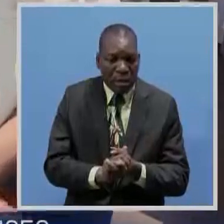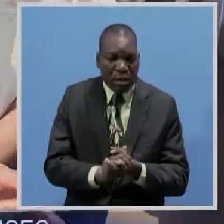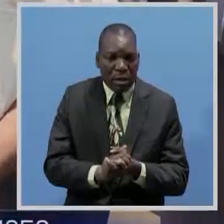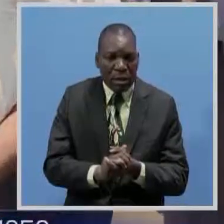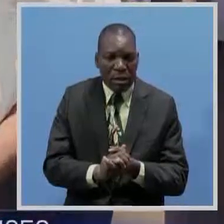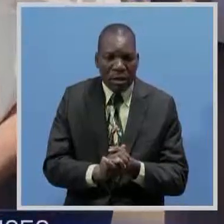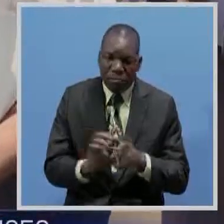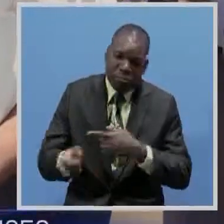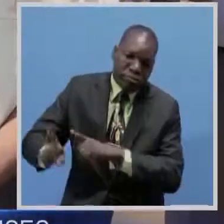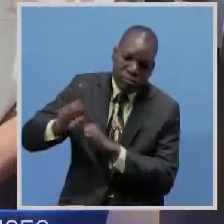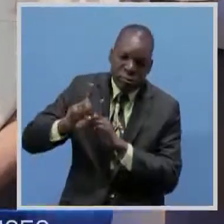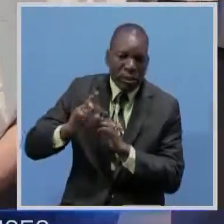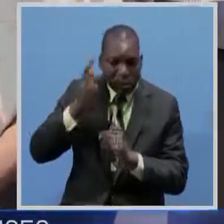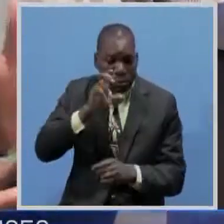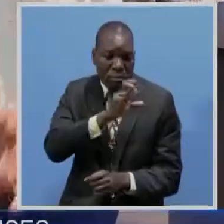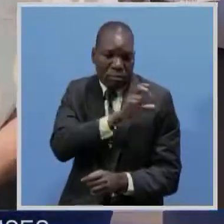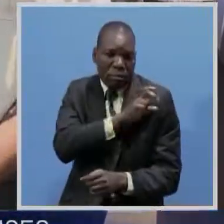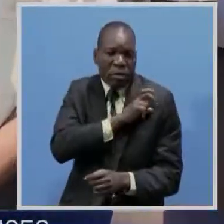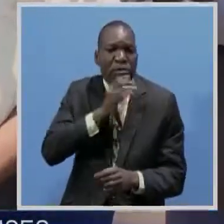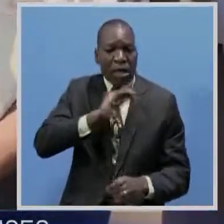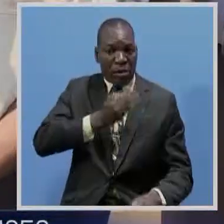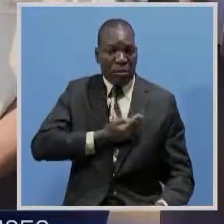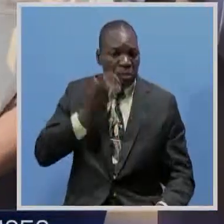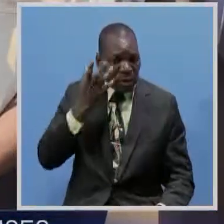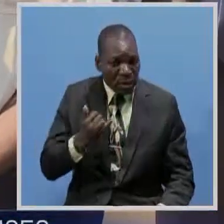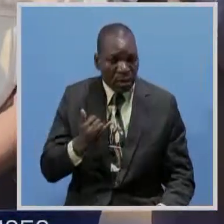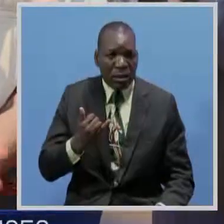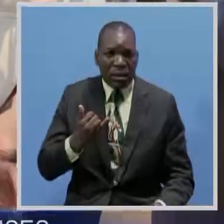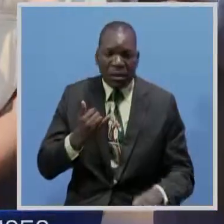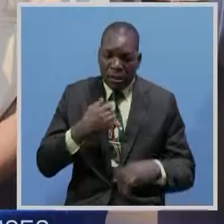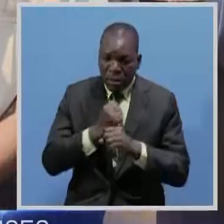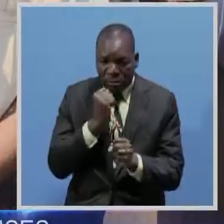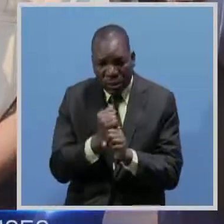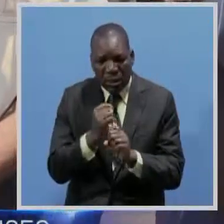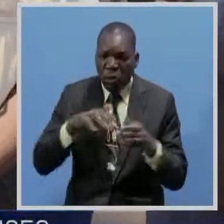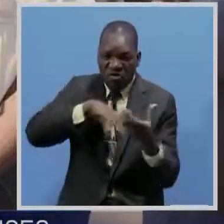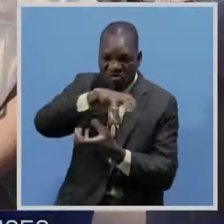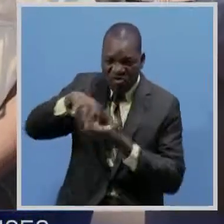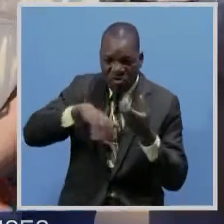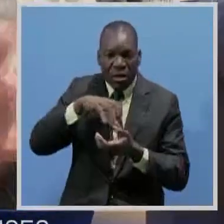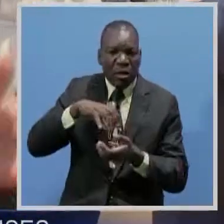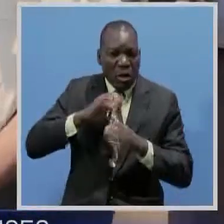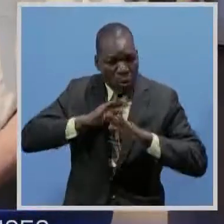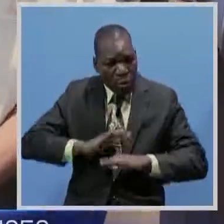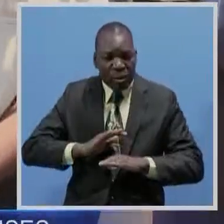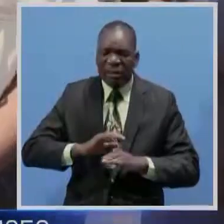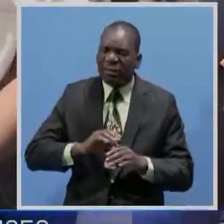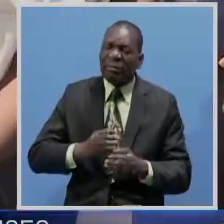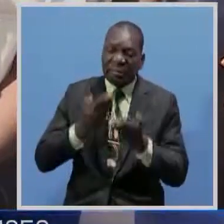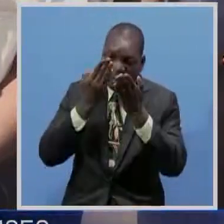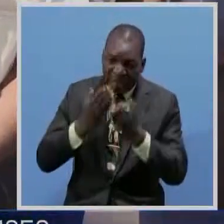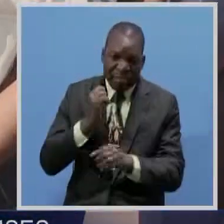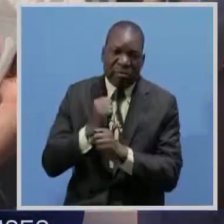acquired for these men and women in uniform, because to quell public order disturbances has been a mammoth task for